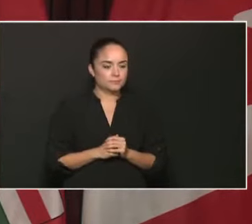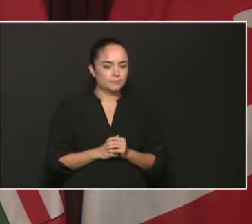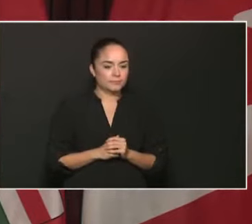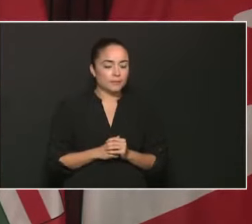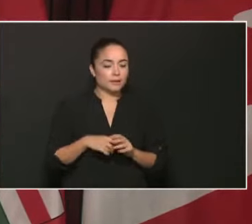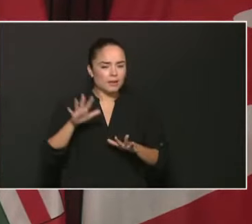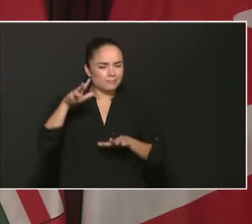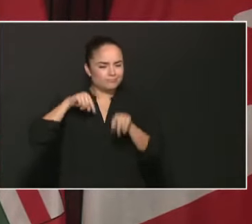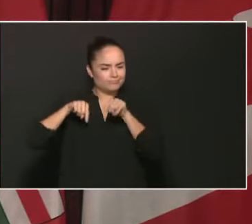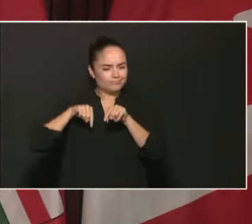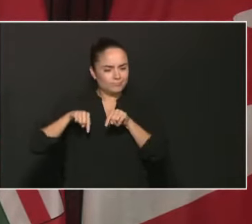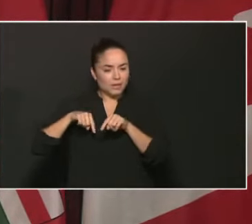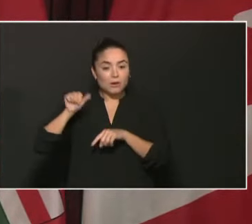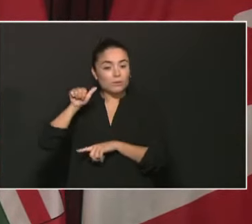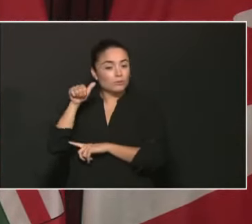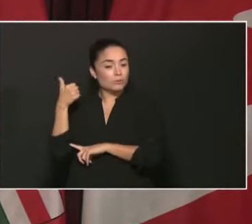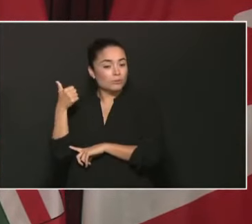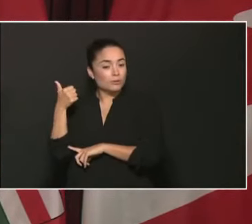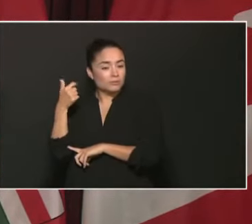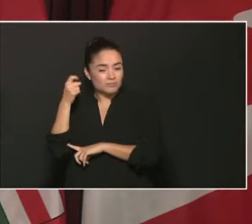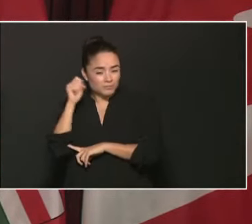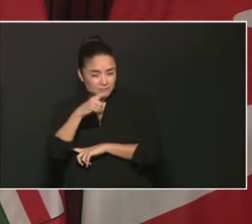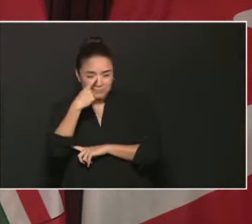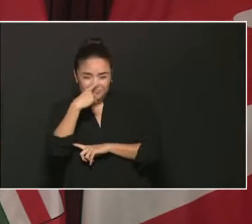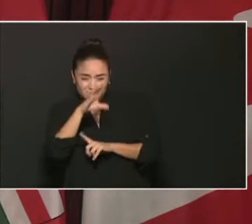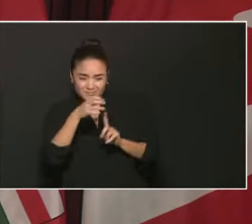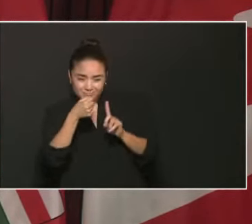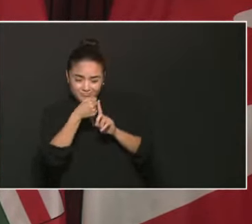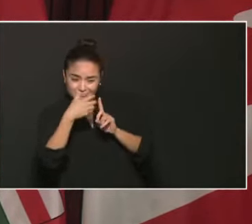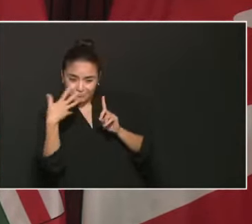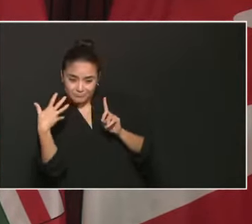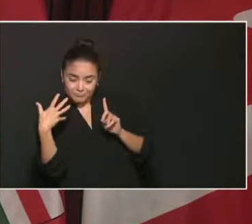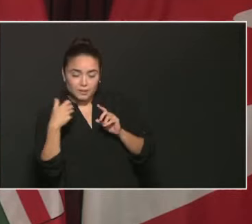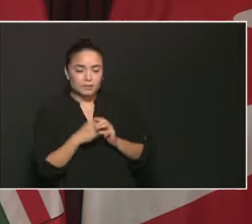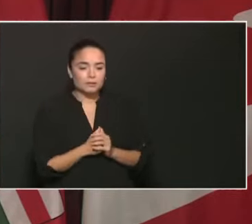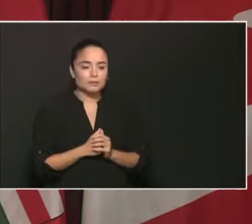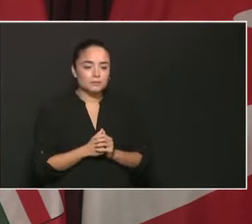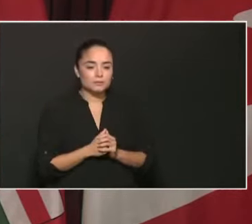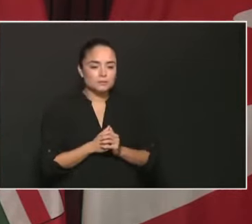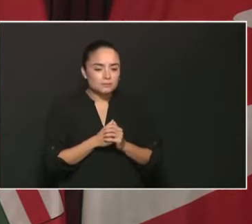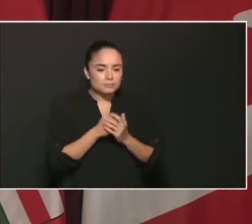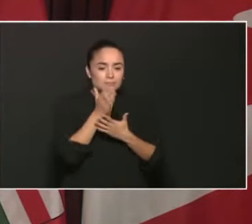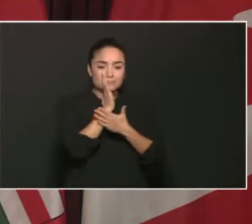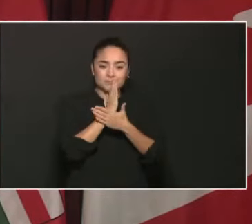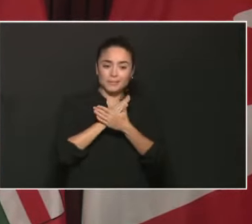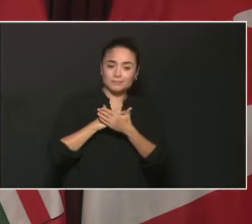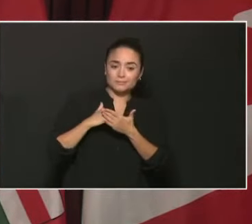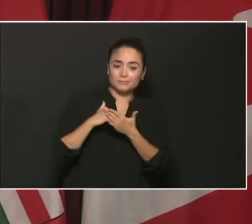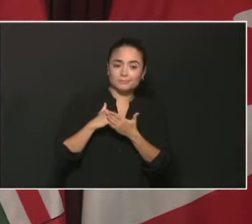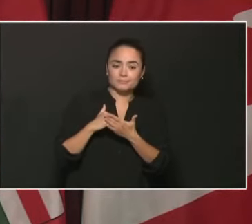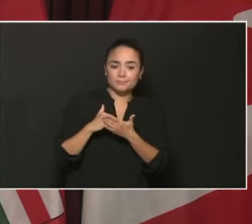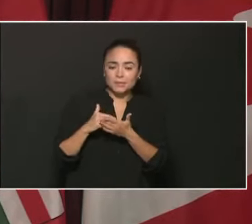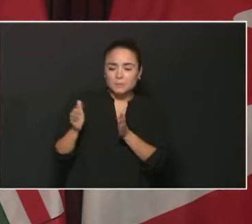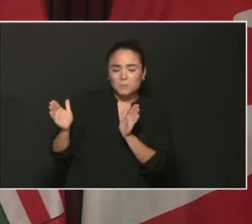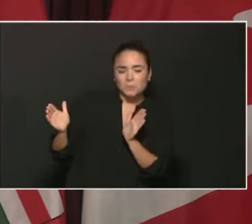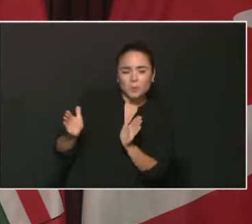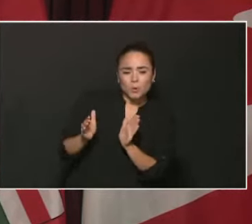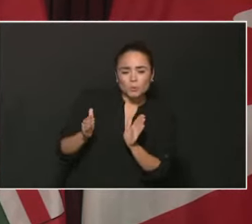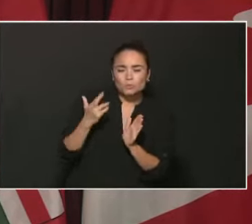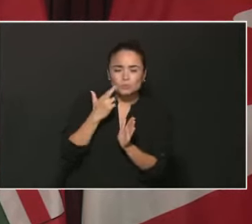others have asked, I wondered if you could lay out for people, I think one of the points that some of the small restaurants